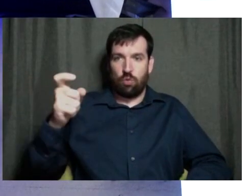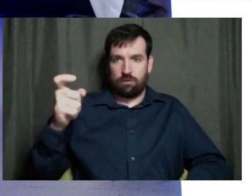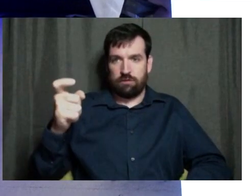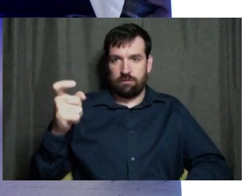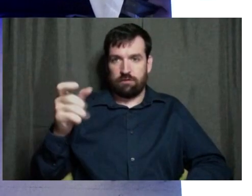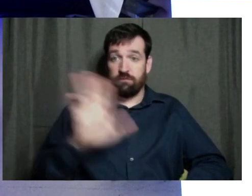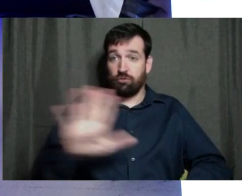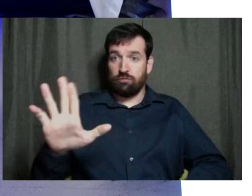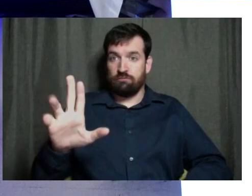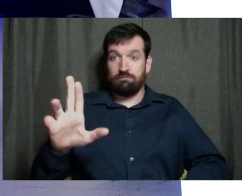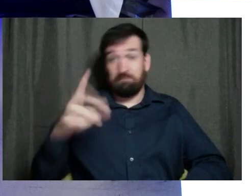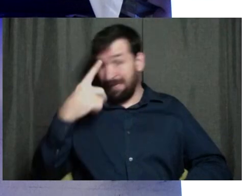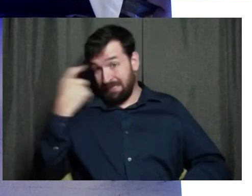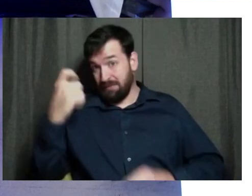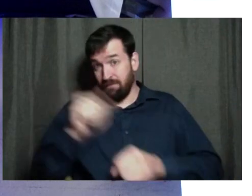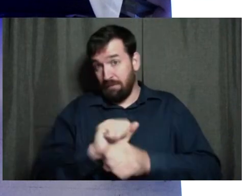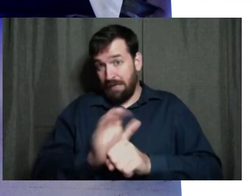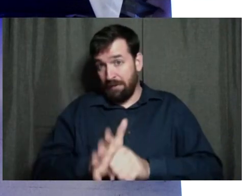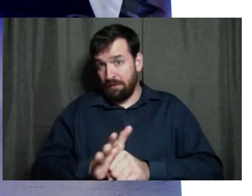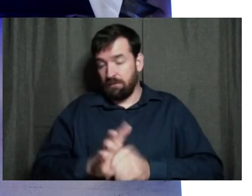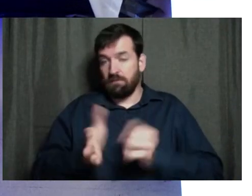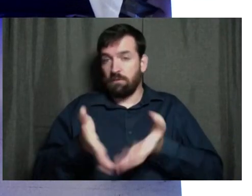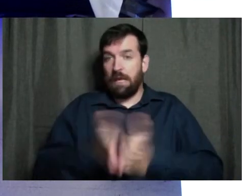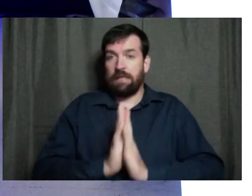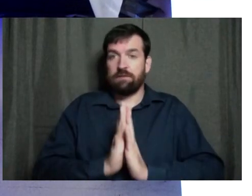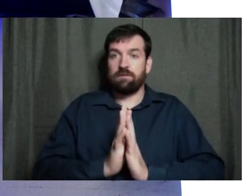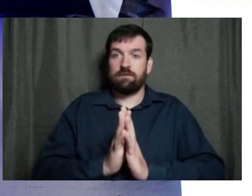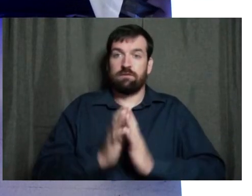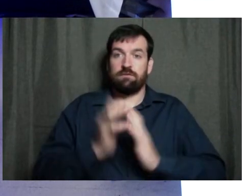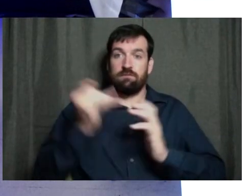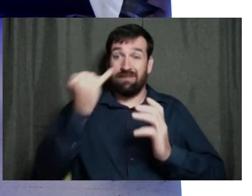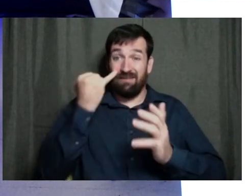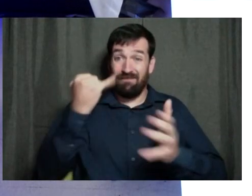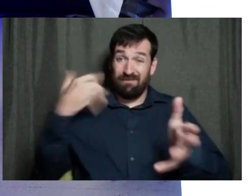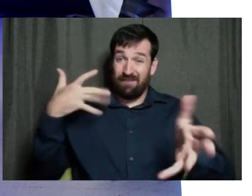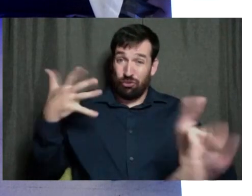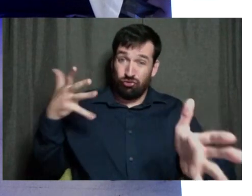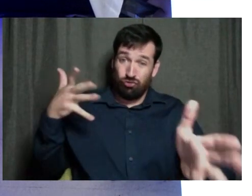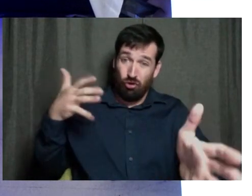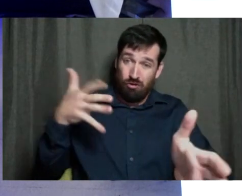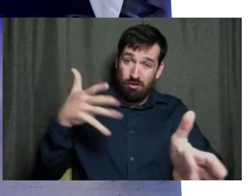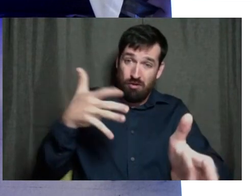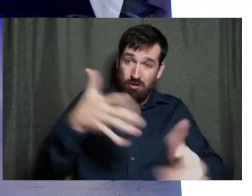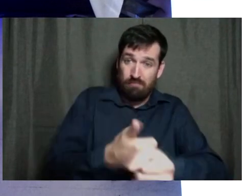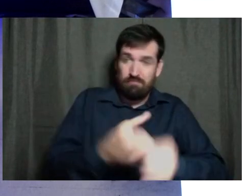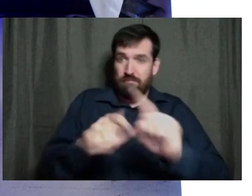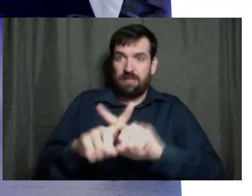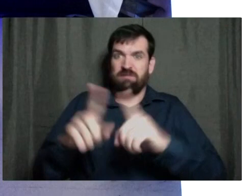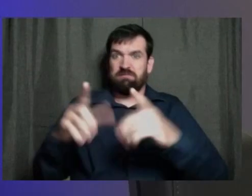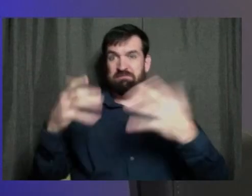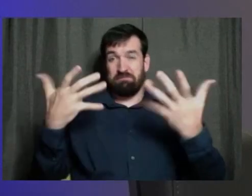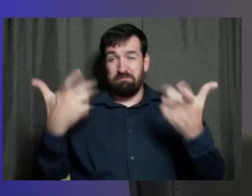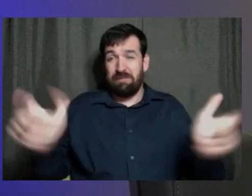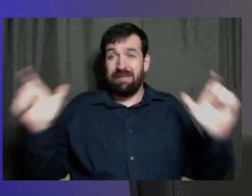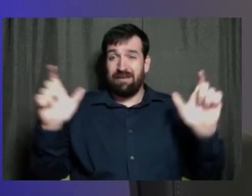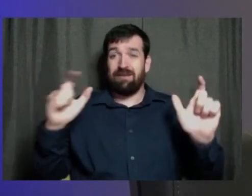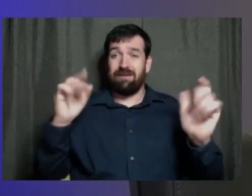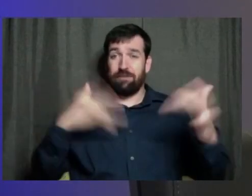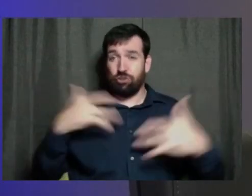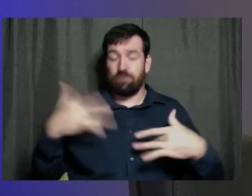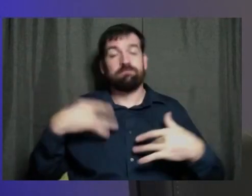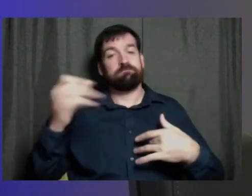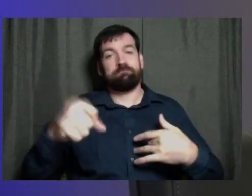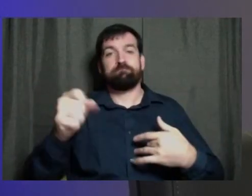the pandemic? We always ask if we've got caught up yet, but that must have been a huge concern early on. It absolutely was. I